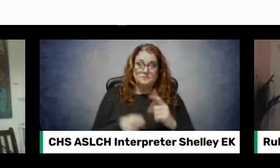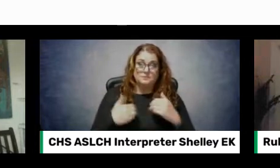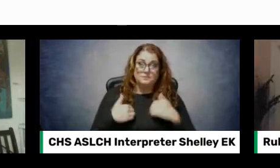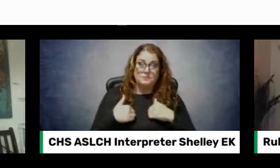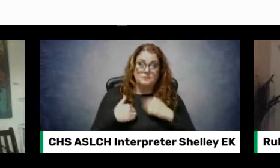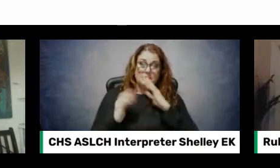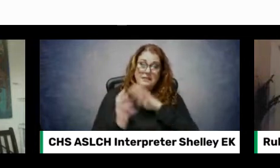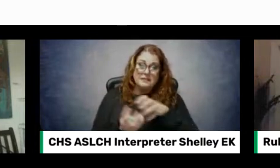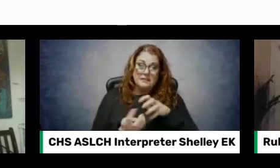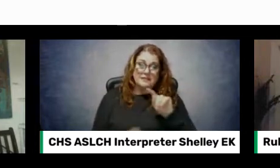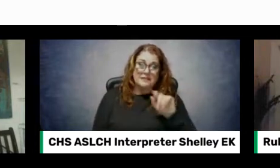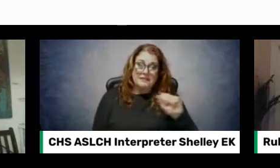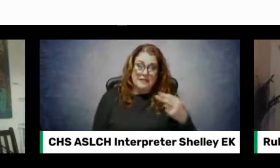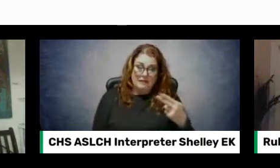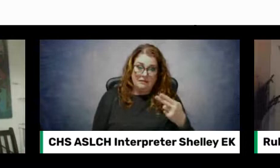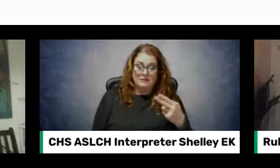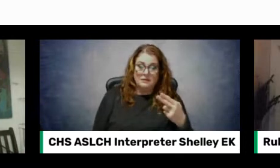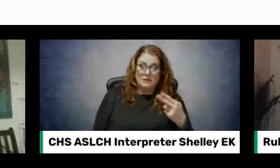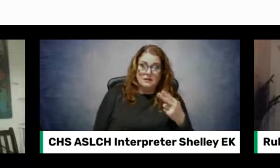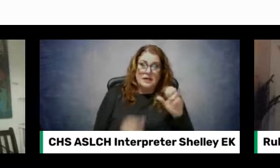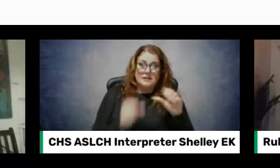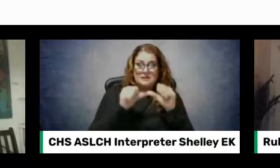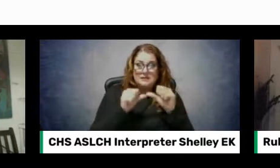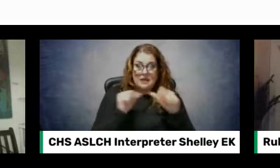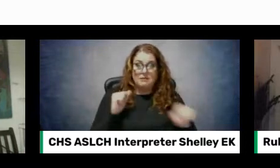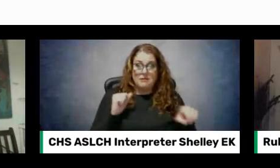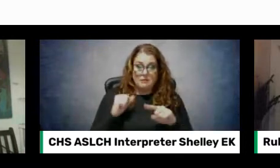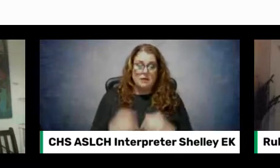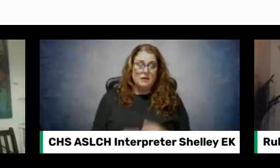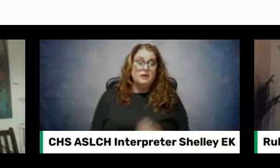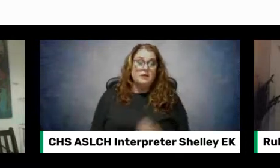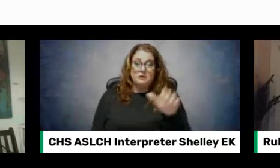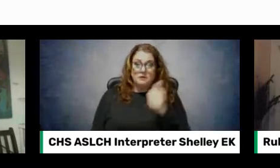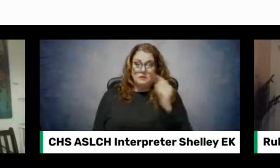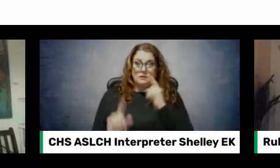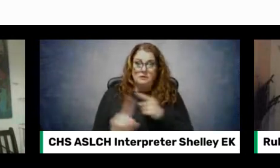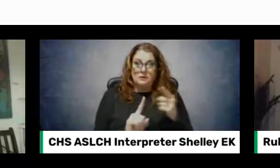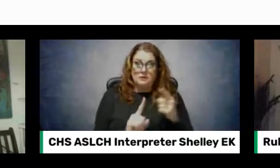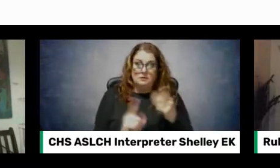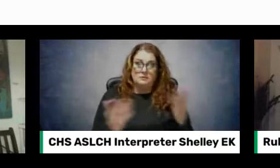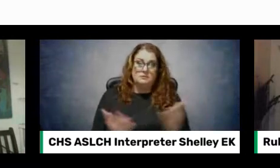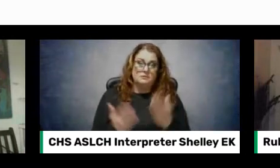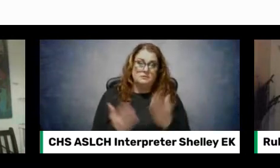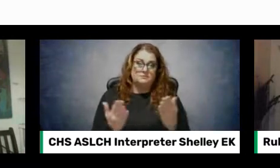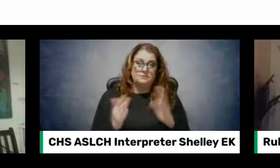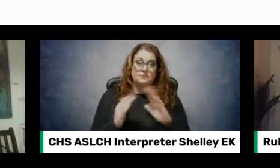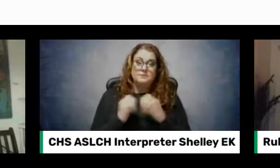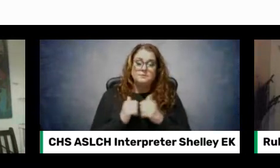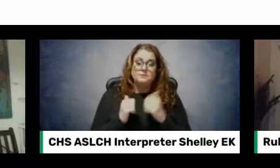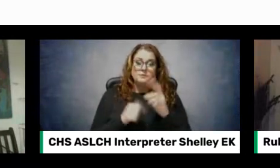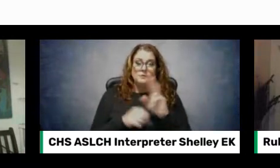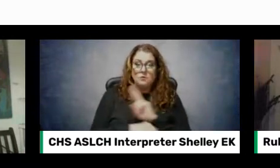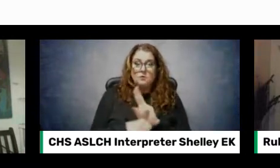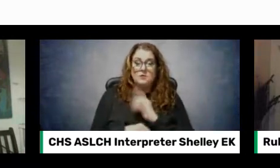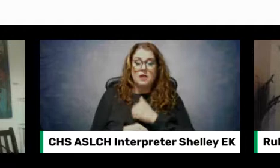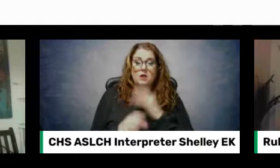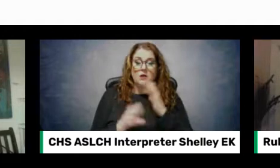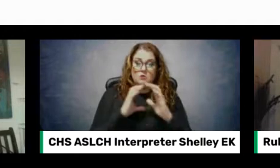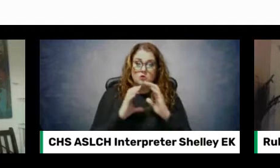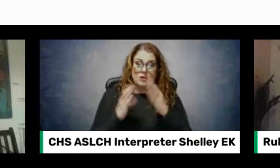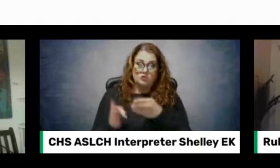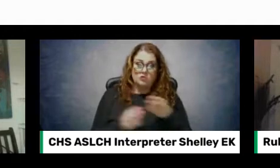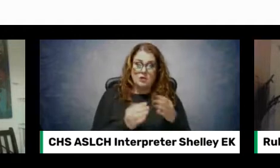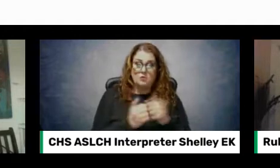and can stay in the community. And then the other objective here is really thinking about how we can leverage our communication channels with this